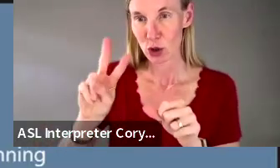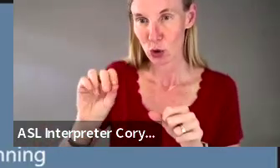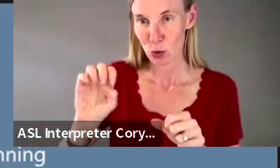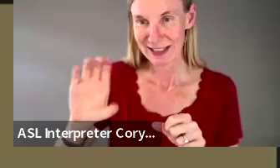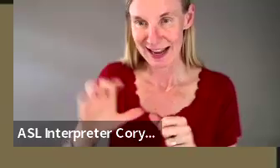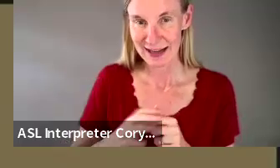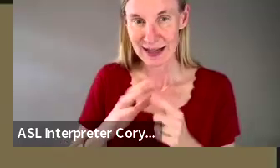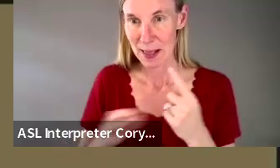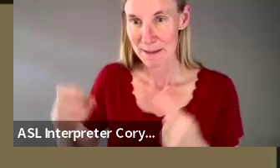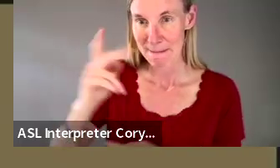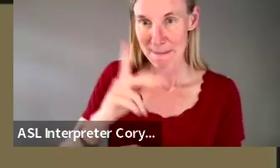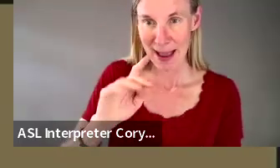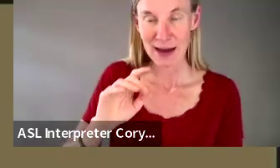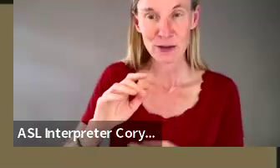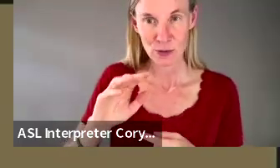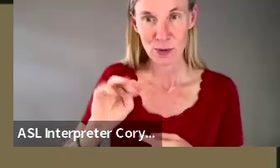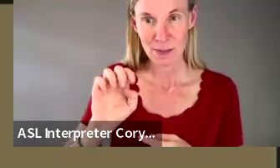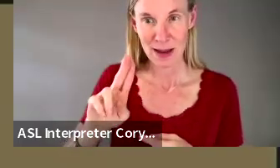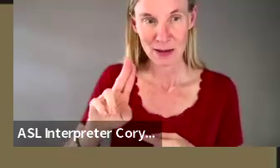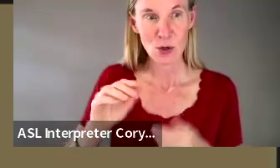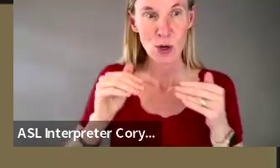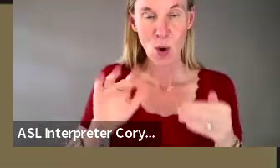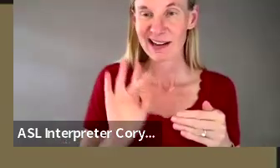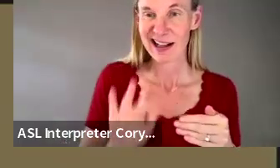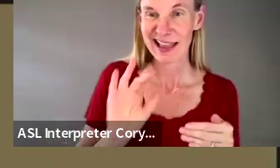menu and select Scan,